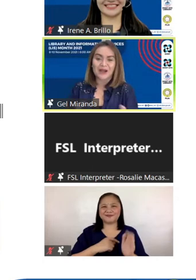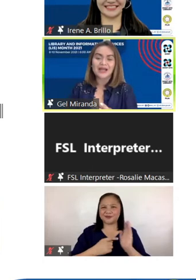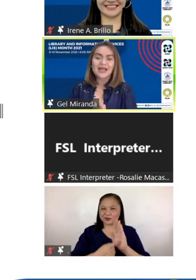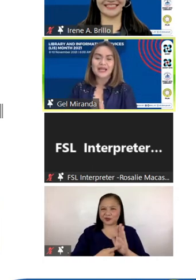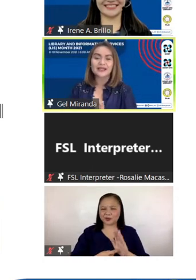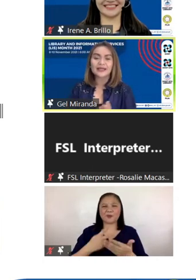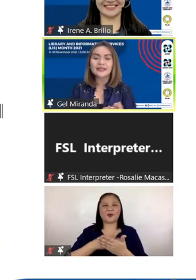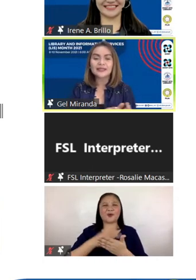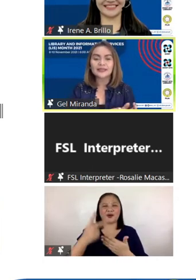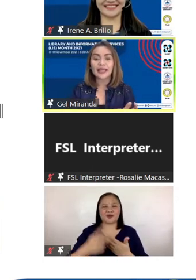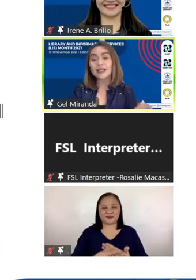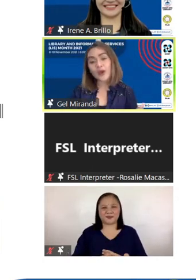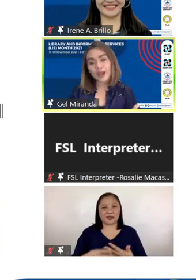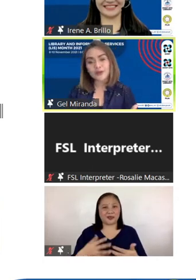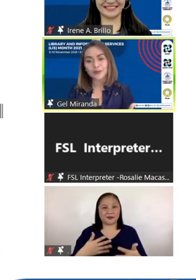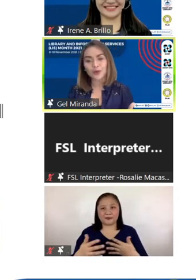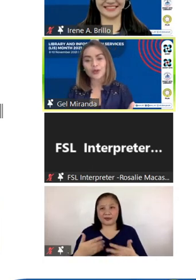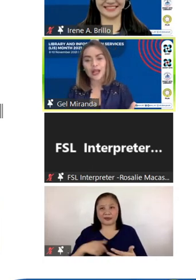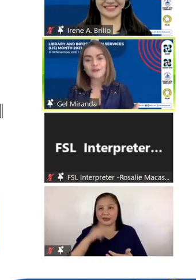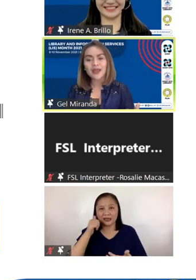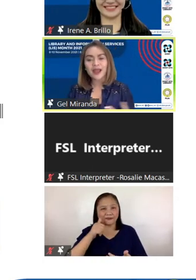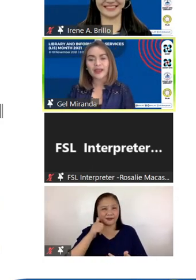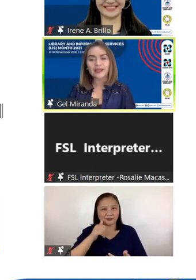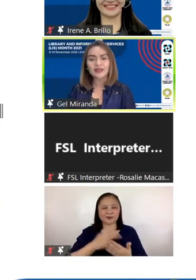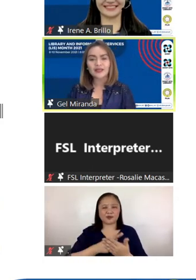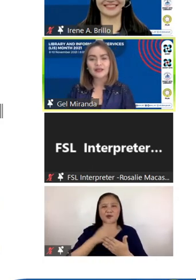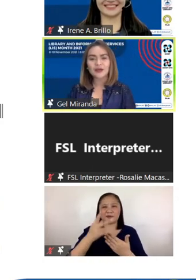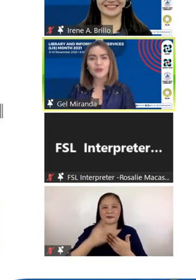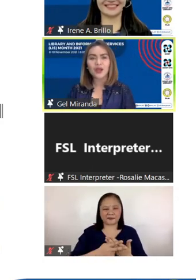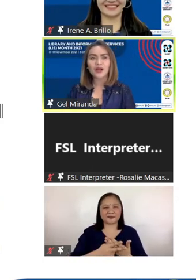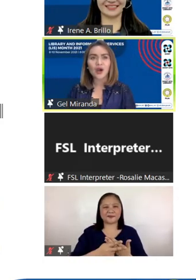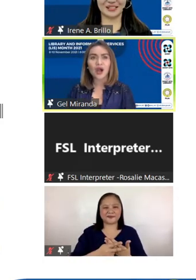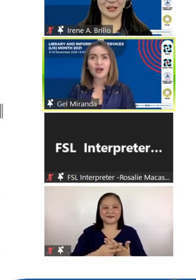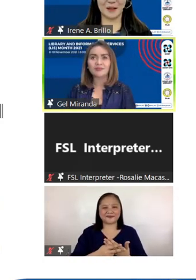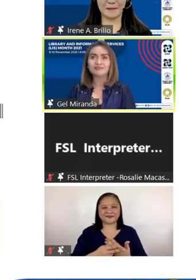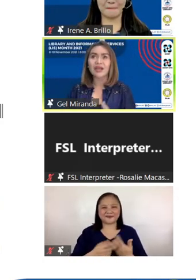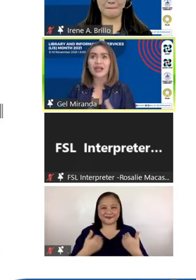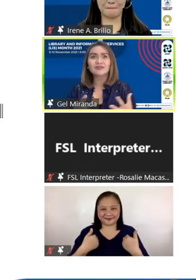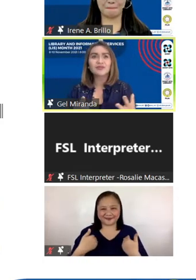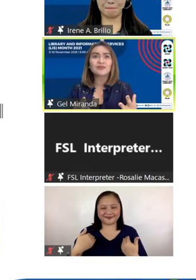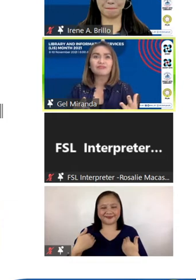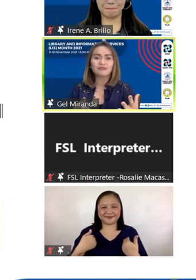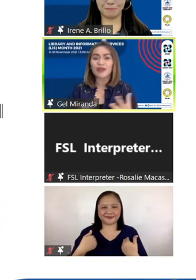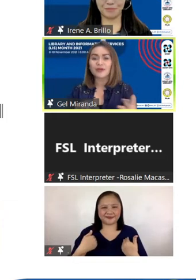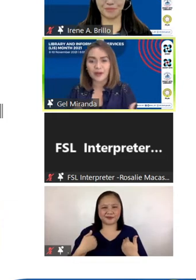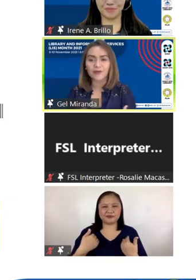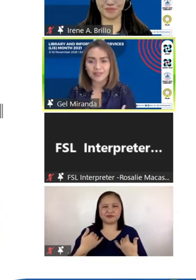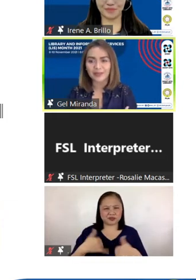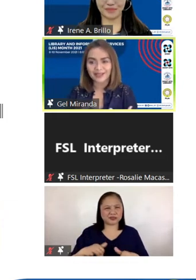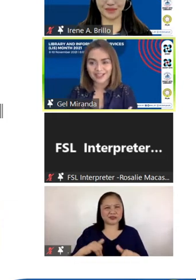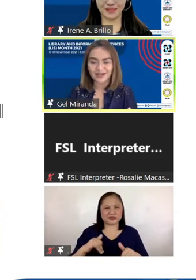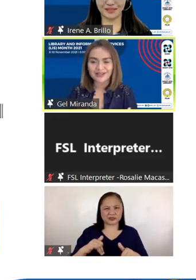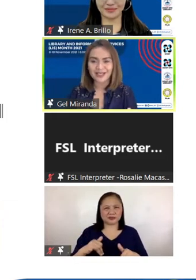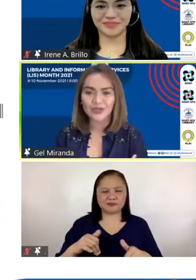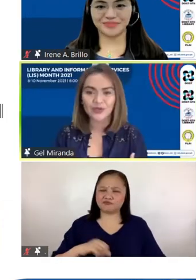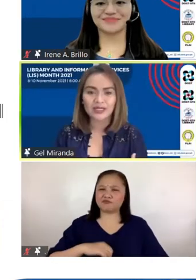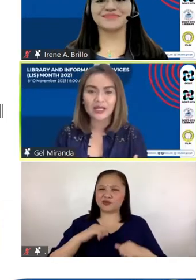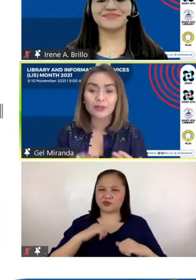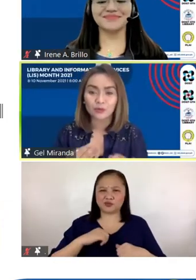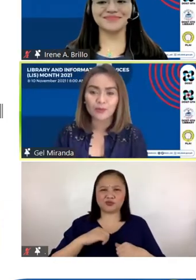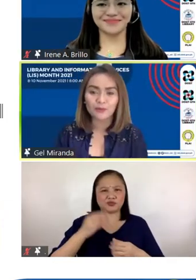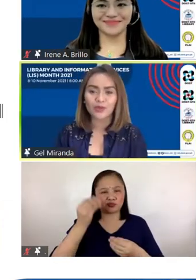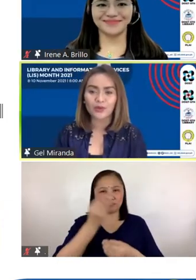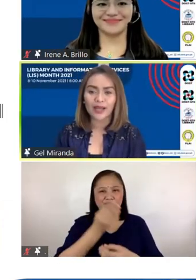pagpo-programa. Kahit na hindi na daily yung aming program, ay we are parang very proud kami na i-share sa inyo